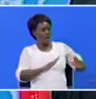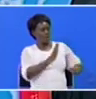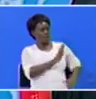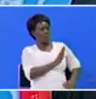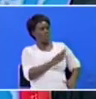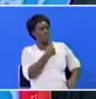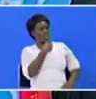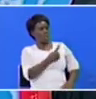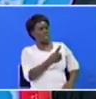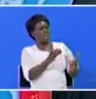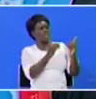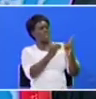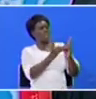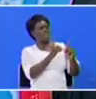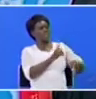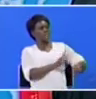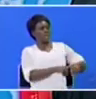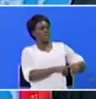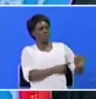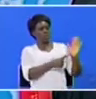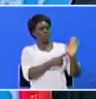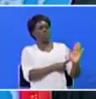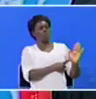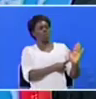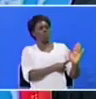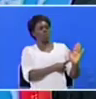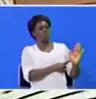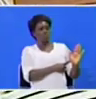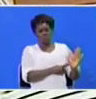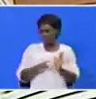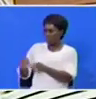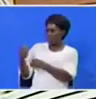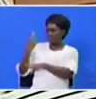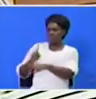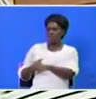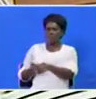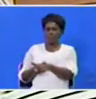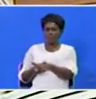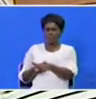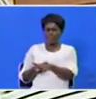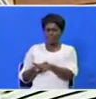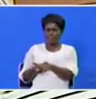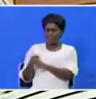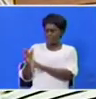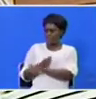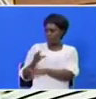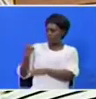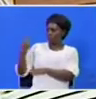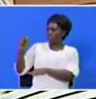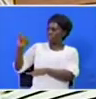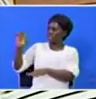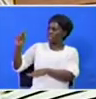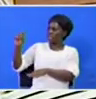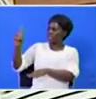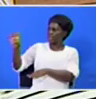Tell us the date and the time, and we'll run for you those tapes. All right, so I was giving you time to catch up with Otiende because he was here before you. Otiende, what are your thoughts?